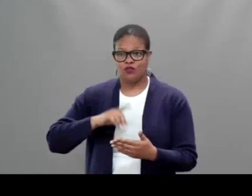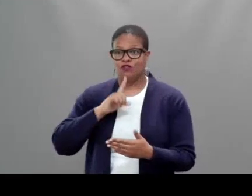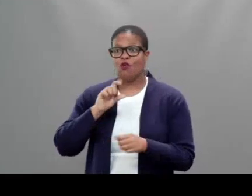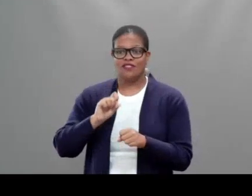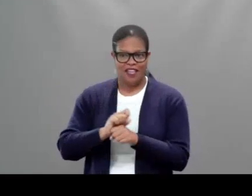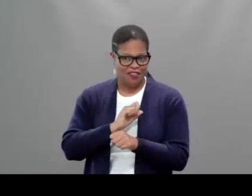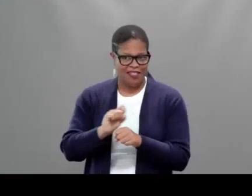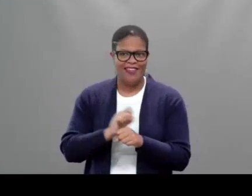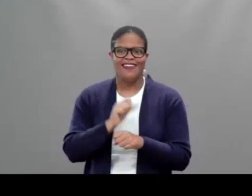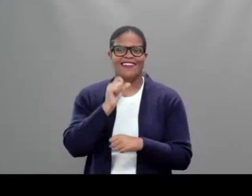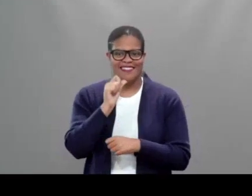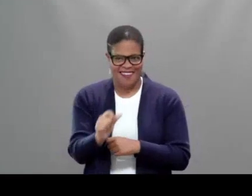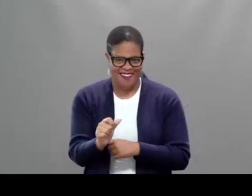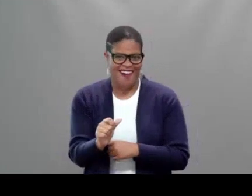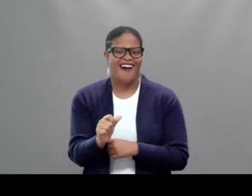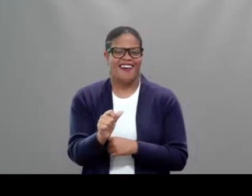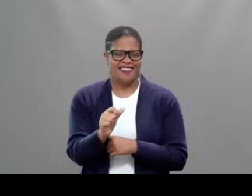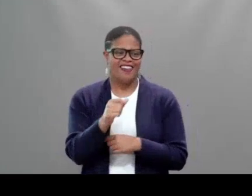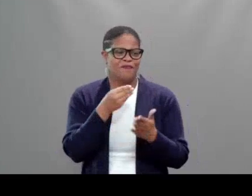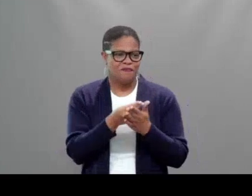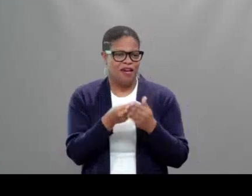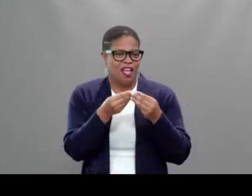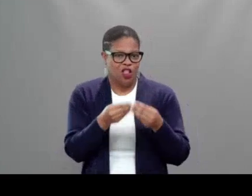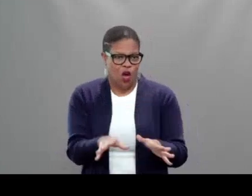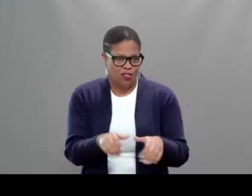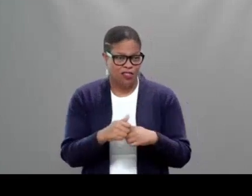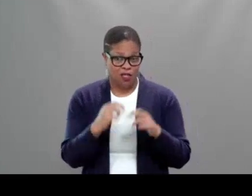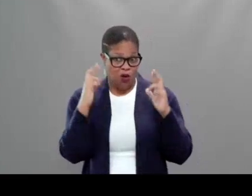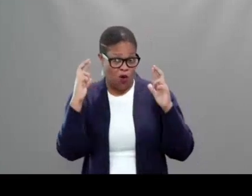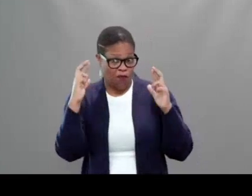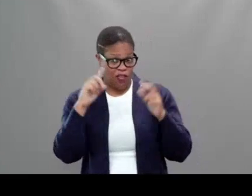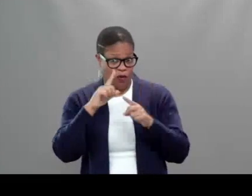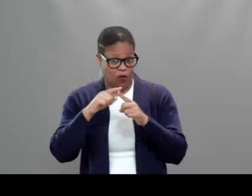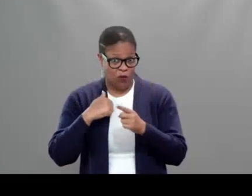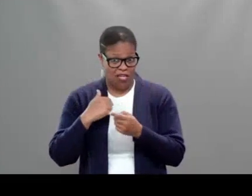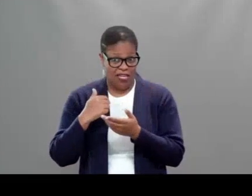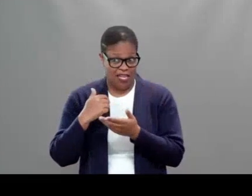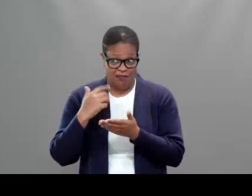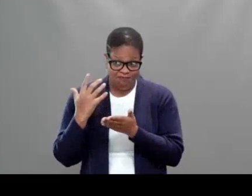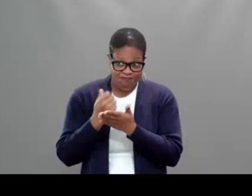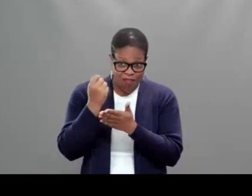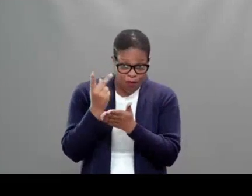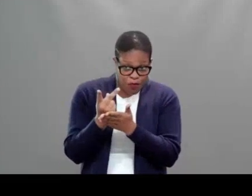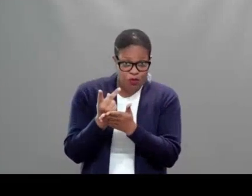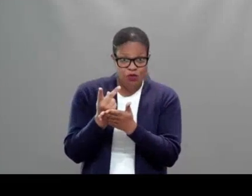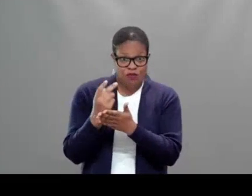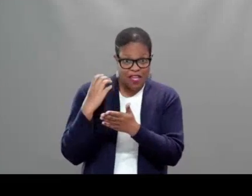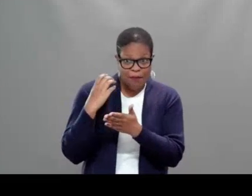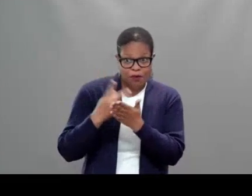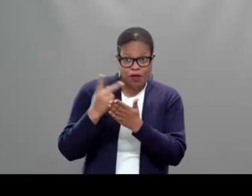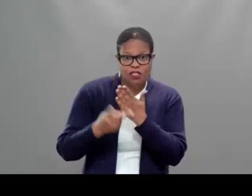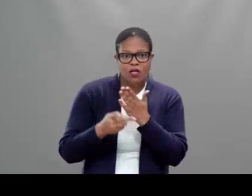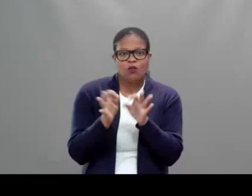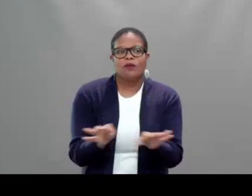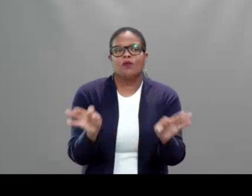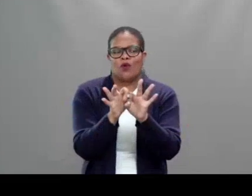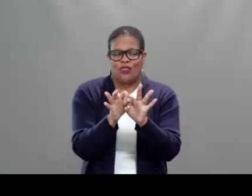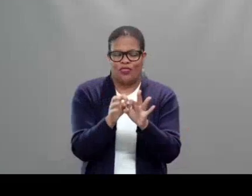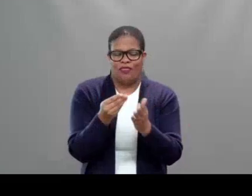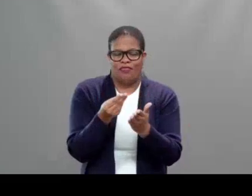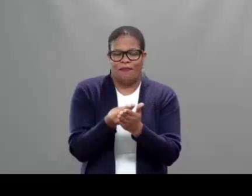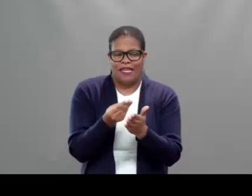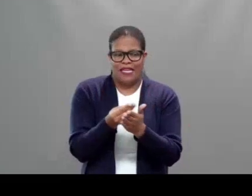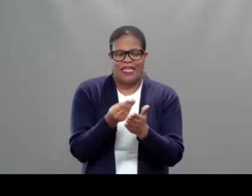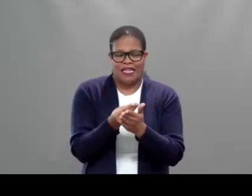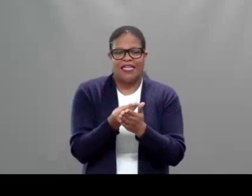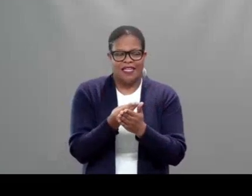definitely, not money lost. And hopefully, when we get those capital projects approved, it'll be well worth that money we're spending